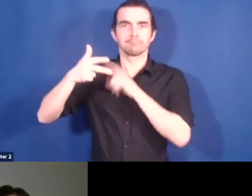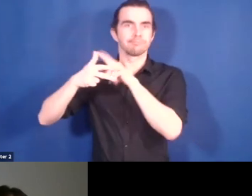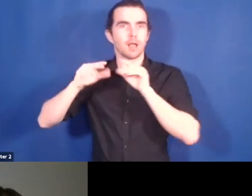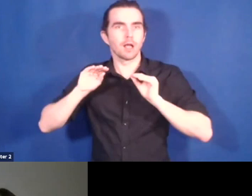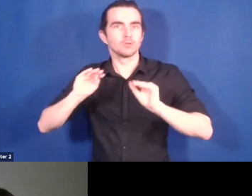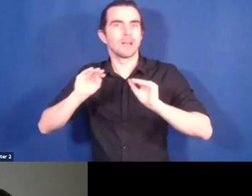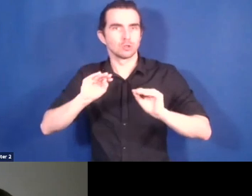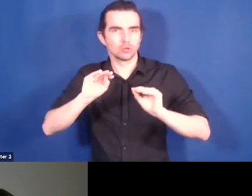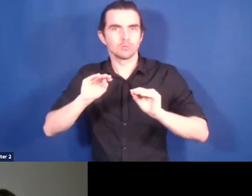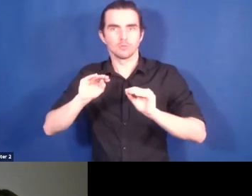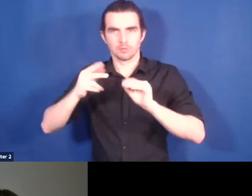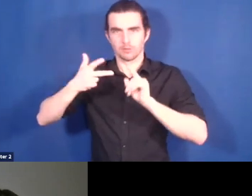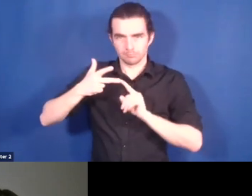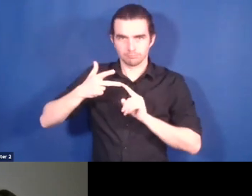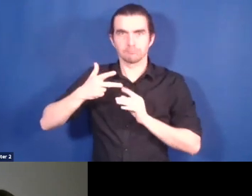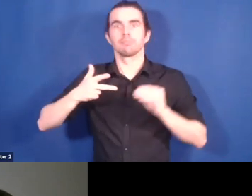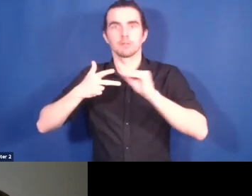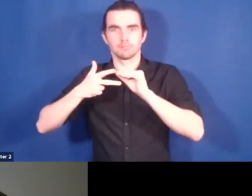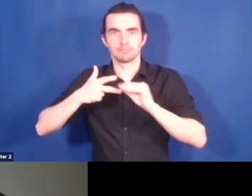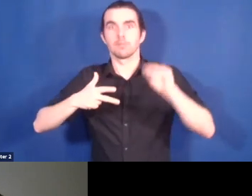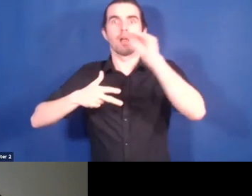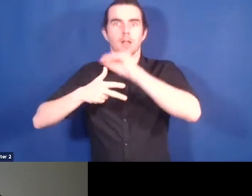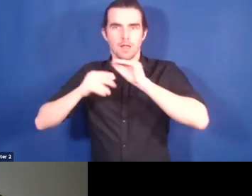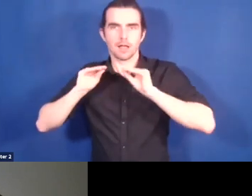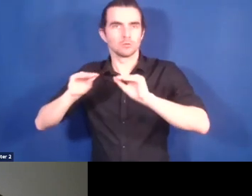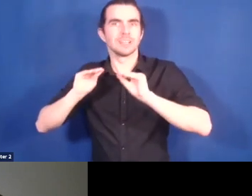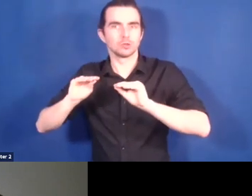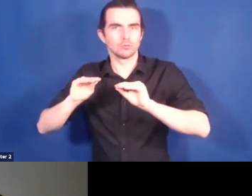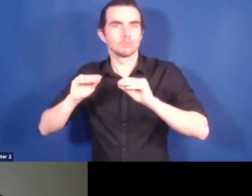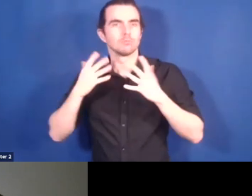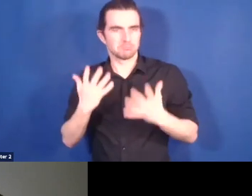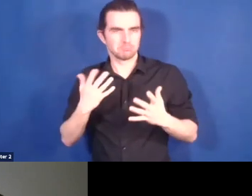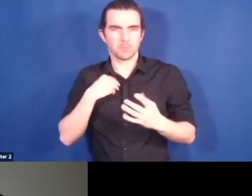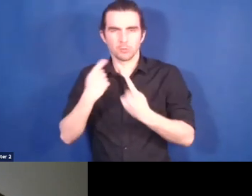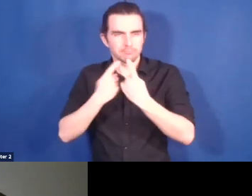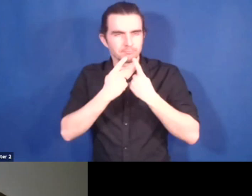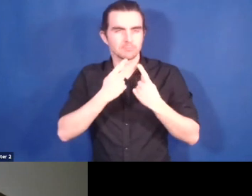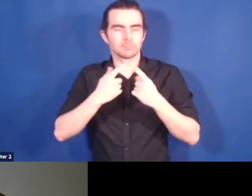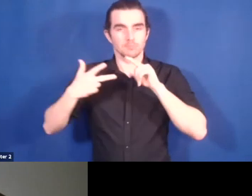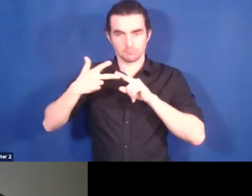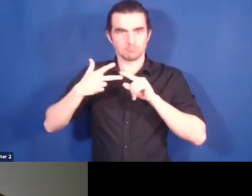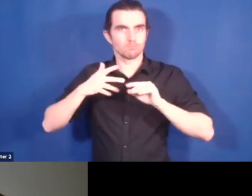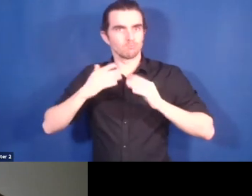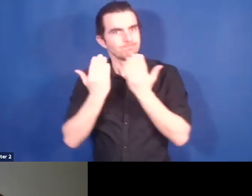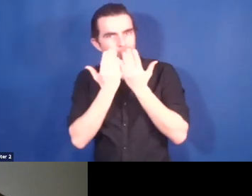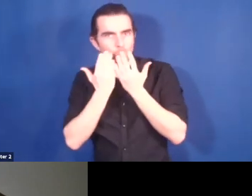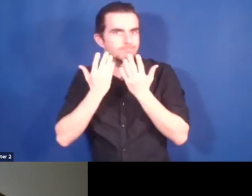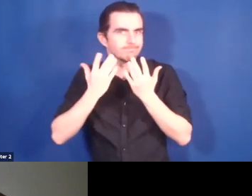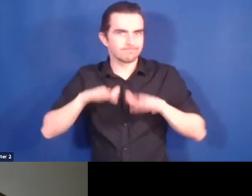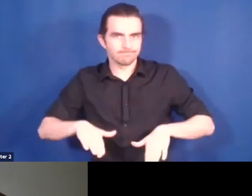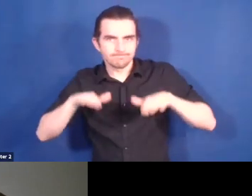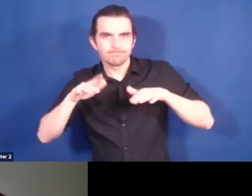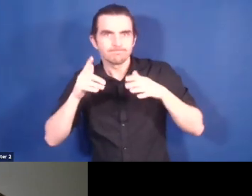education, because forcibly displaced children have reduced access to